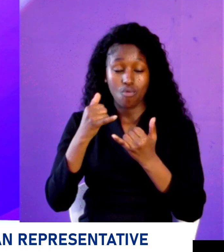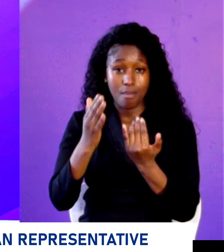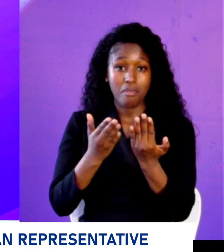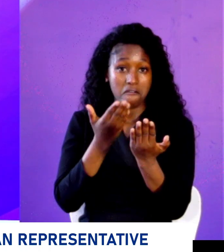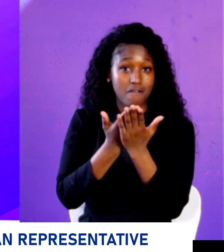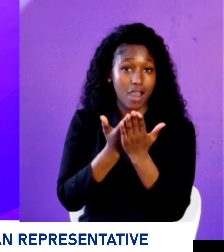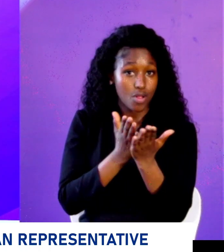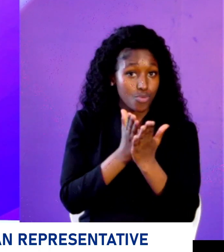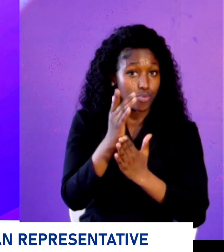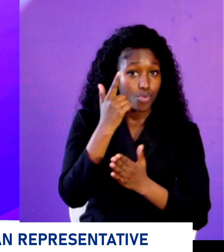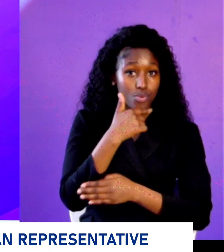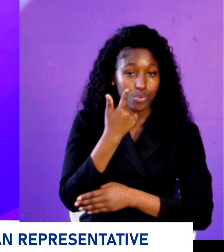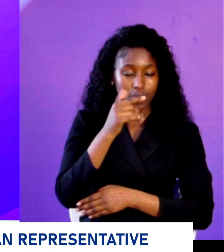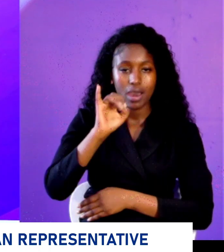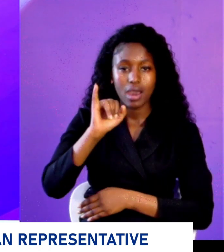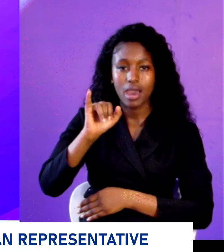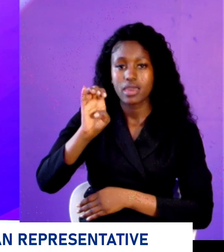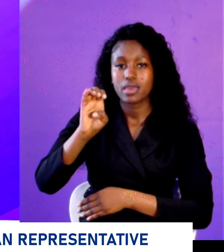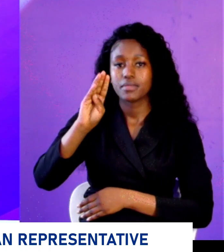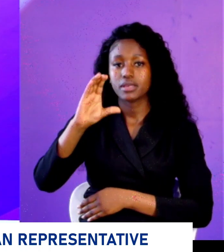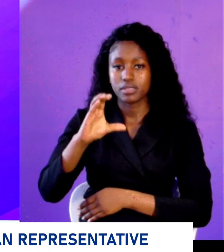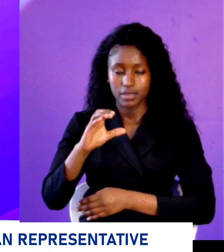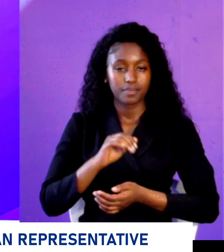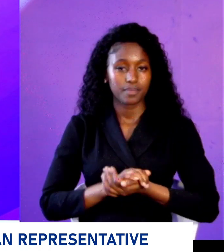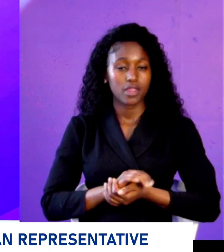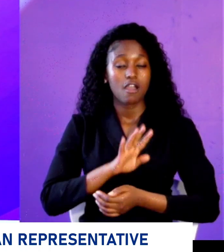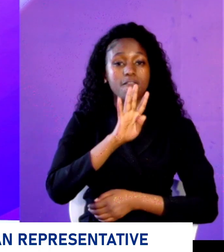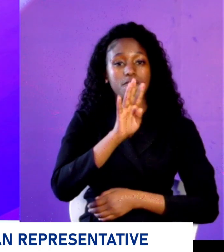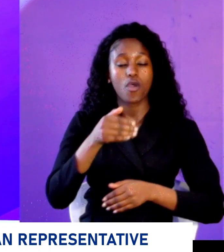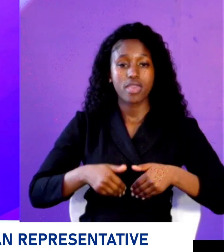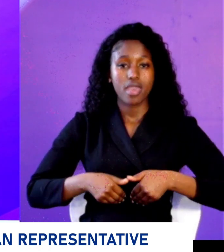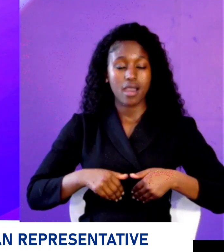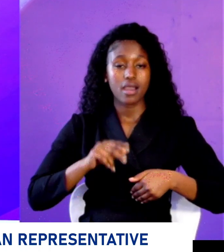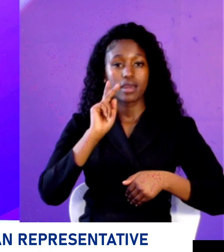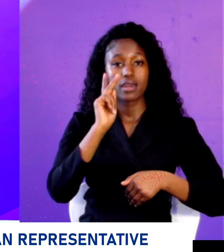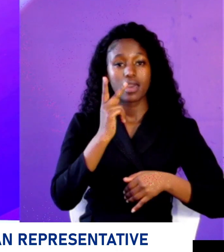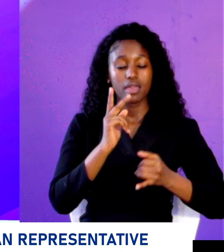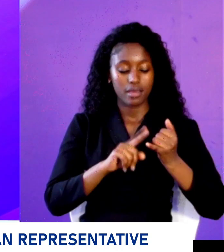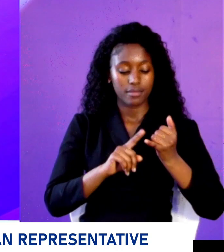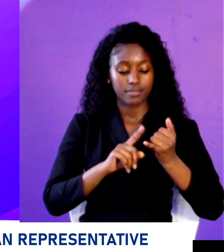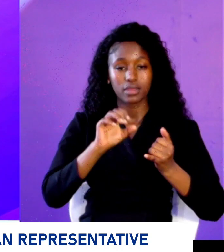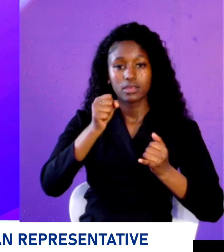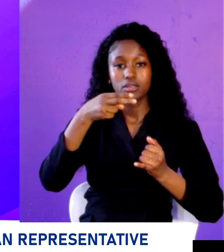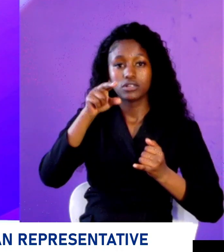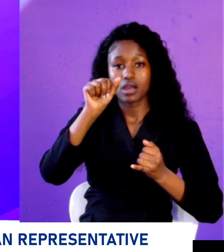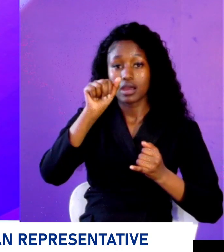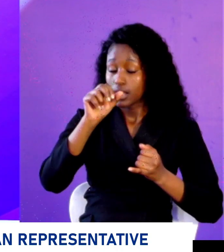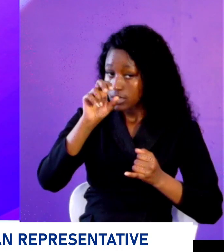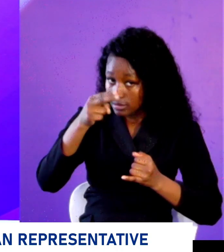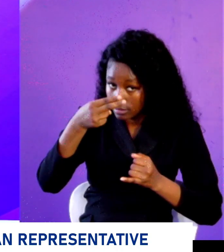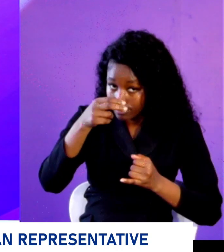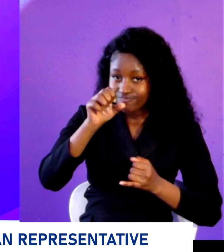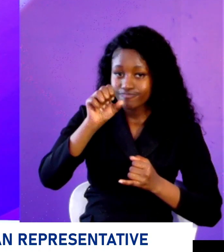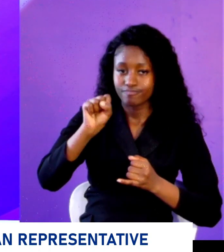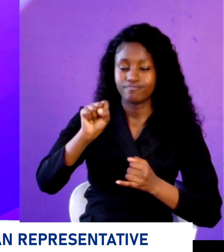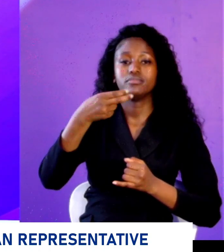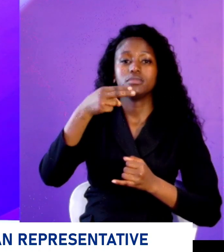Boundaries Commission. 4 young Kenyans, that is Shakira Wafula, Mevin